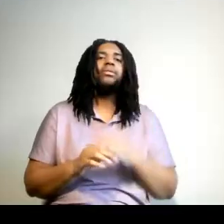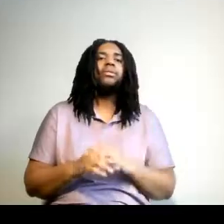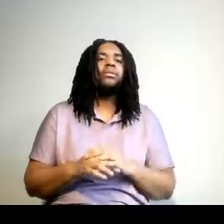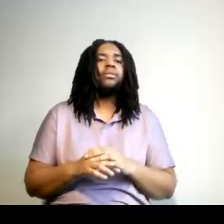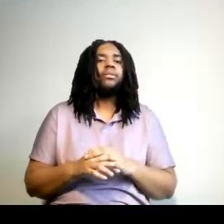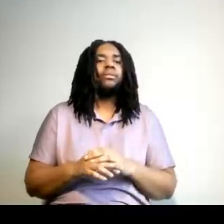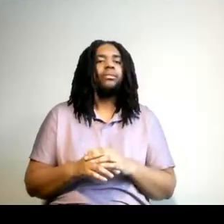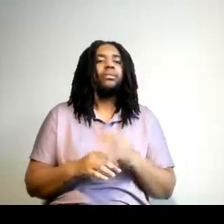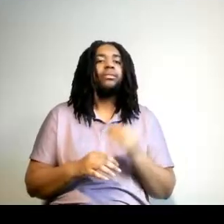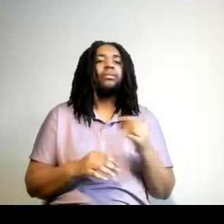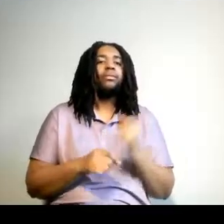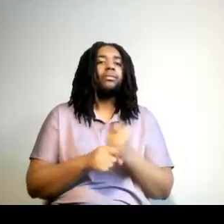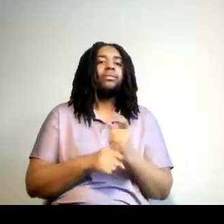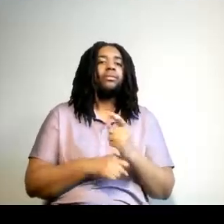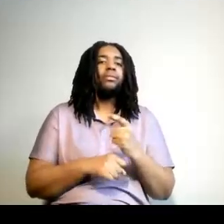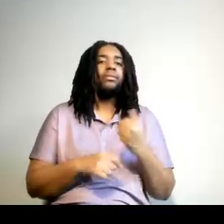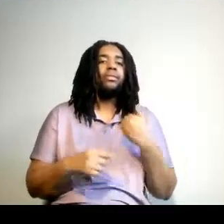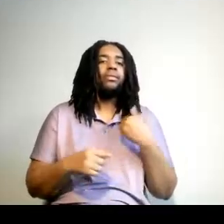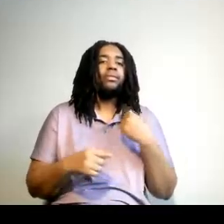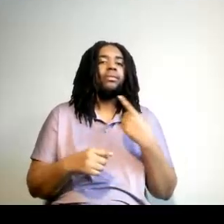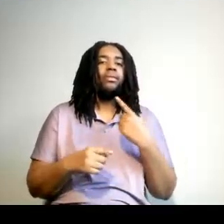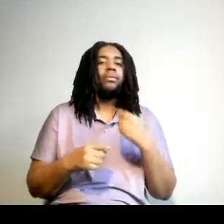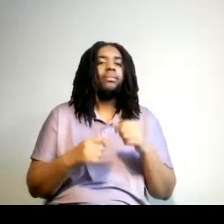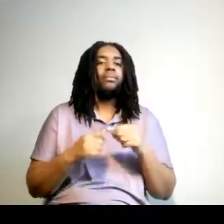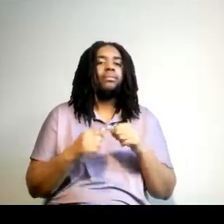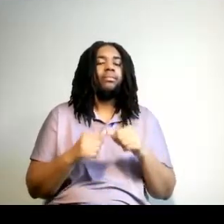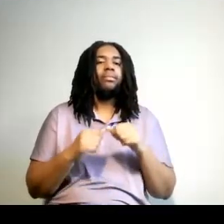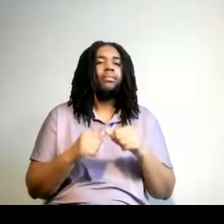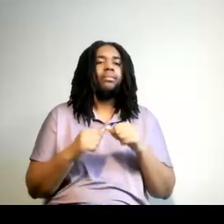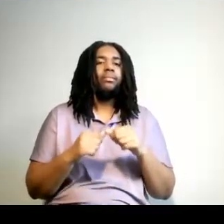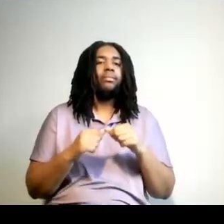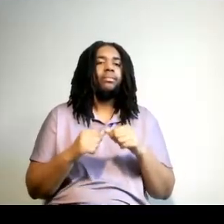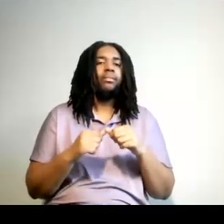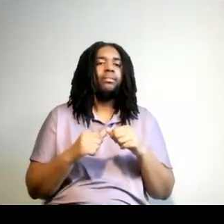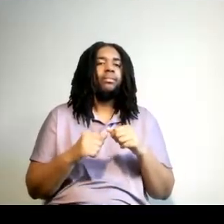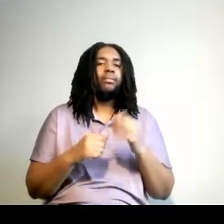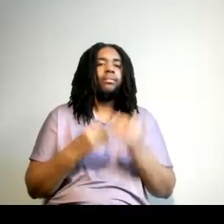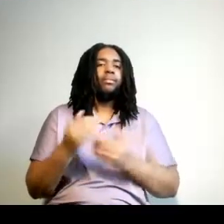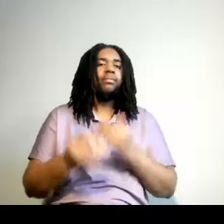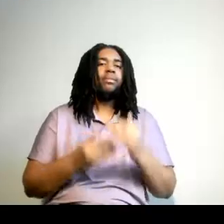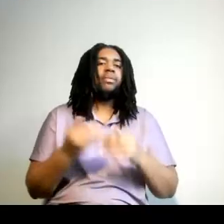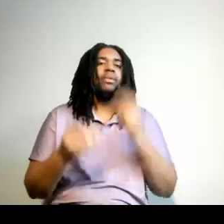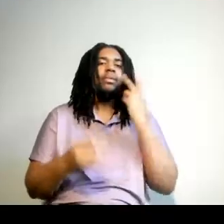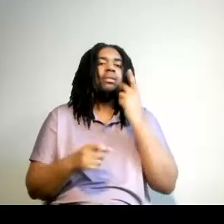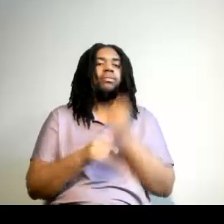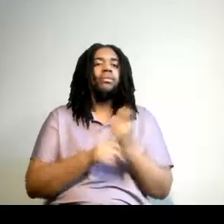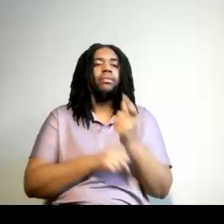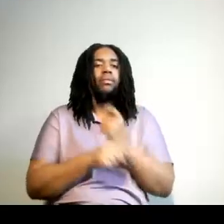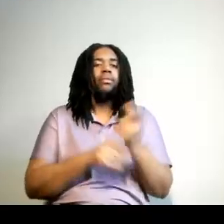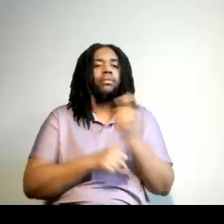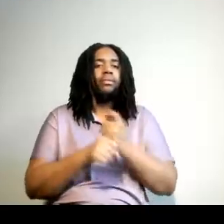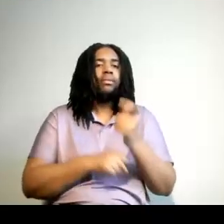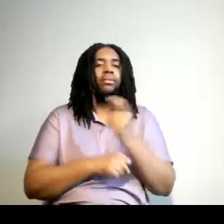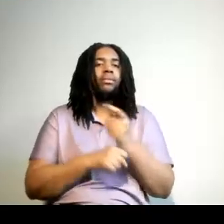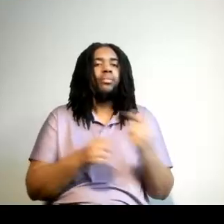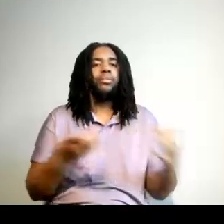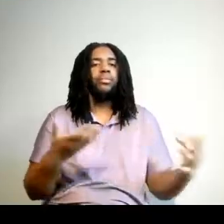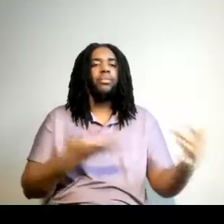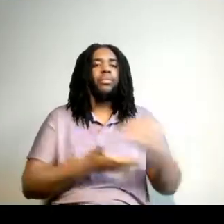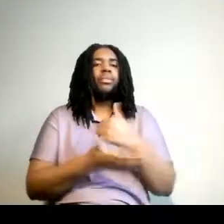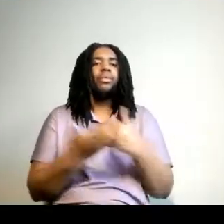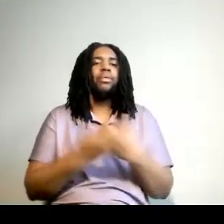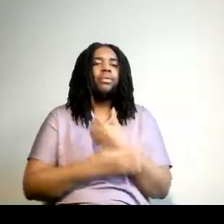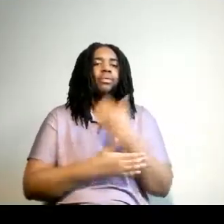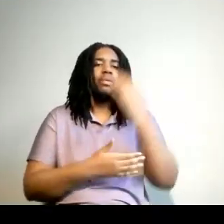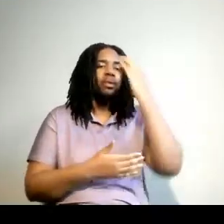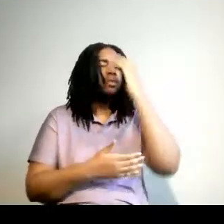having something stable and ongoing in our communities that we can see year after year, bringing in that new knowledge is really